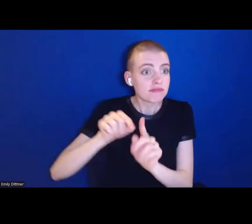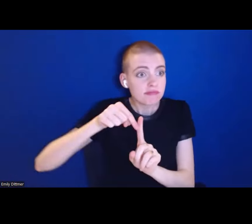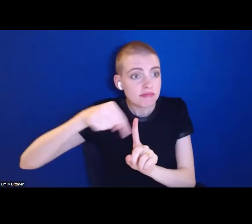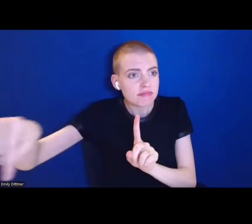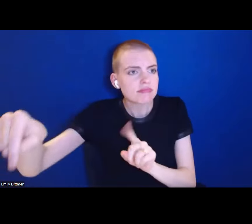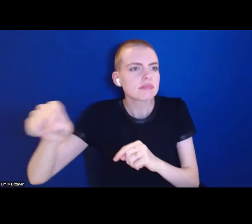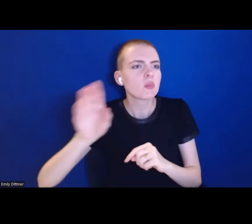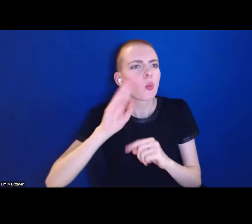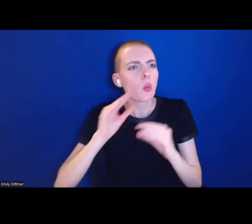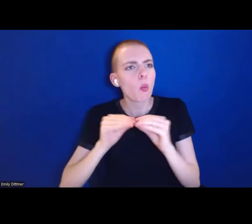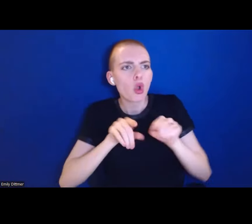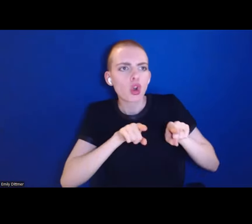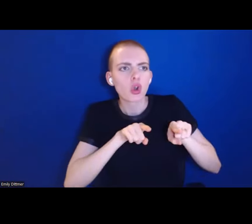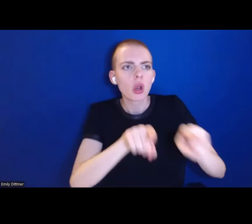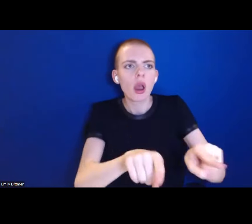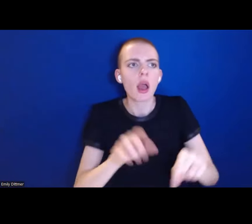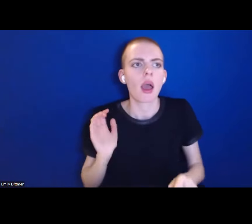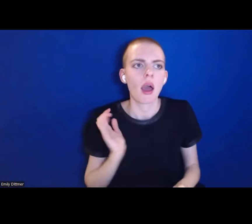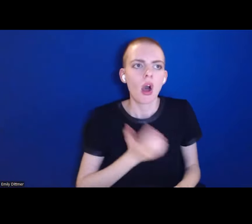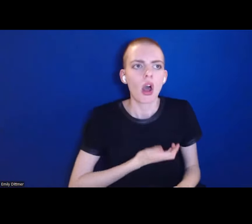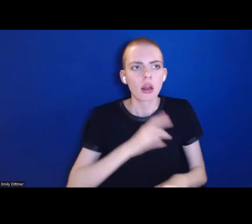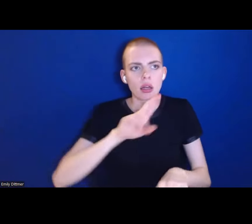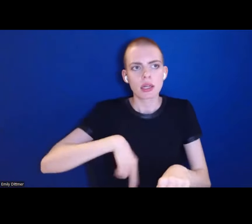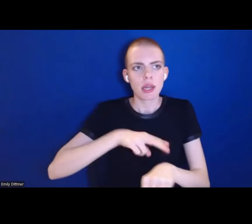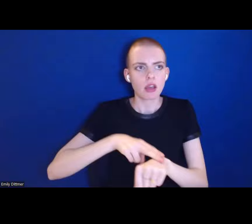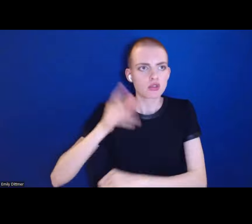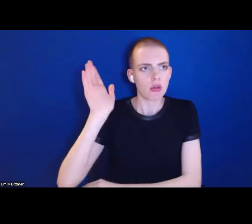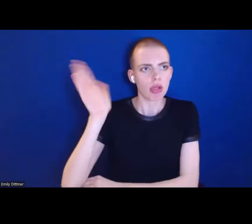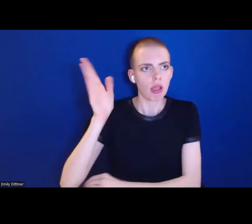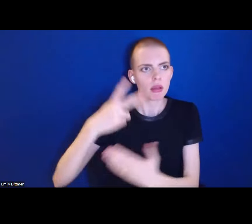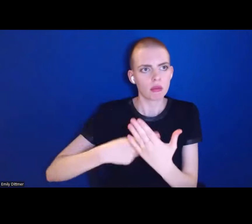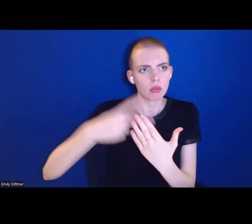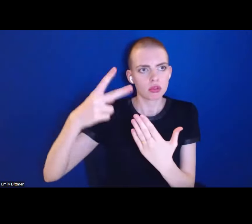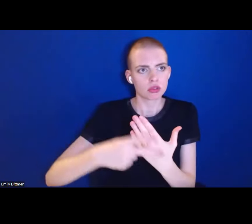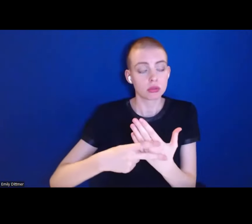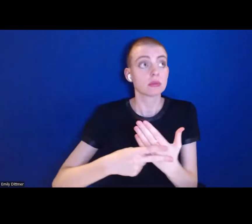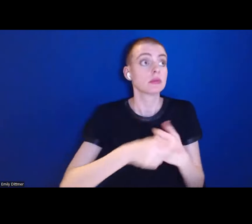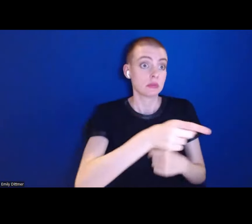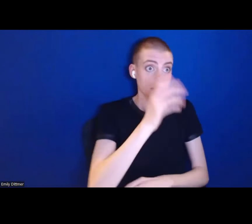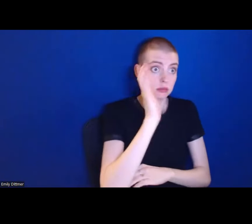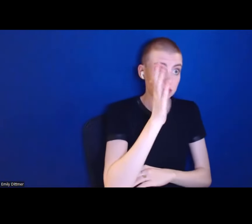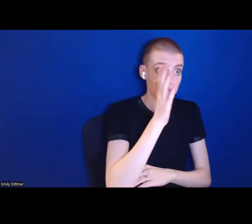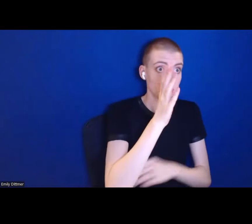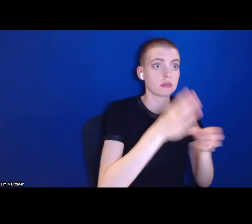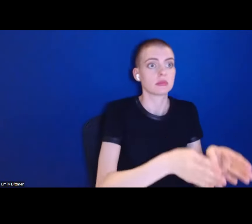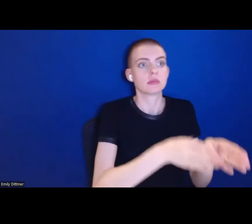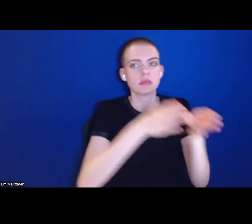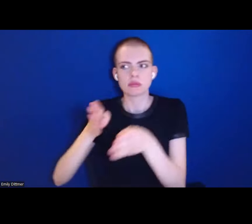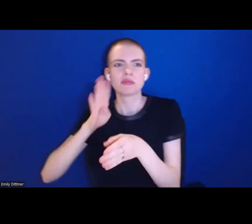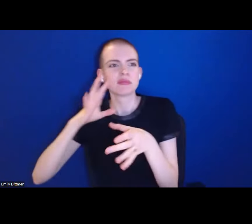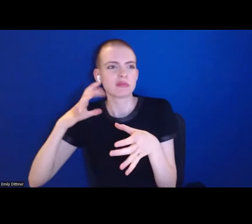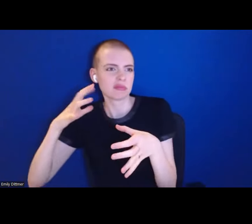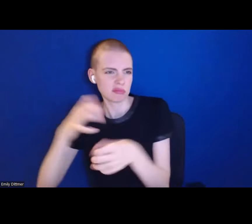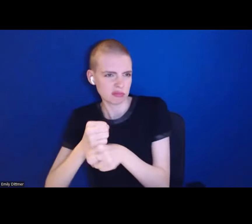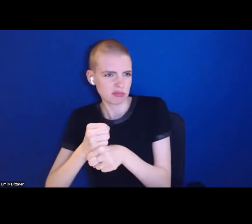more closely to our national lecture program. So in that way, you will get to hear a short, concise Archaeology Abridged talk from one of our lecturers,